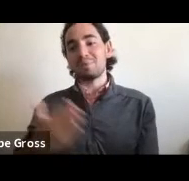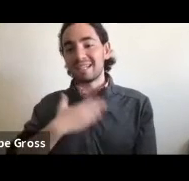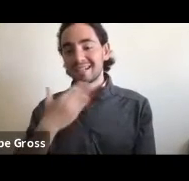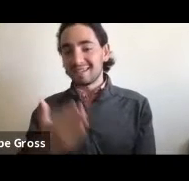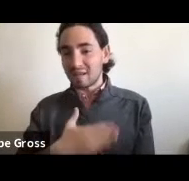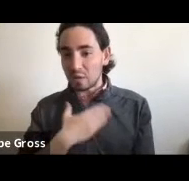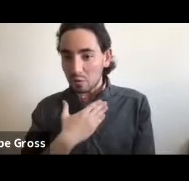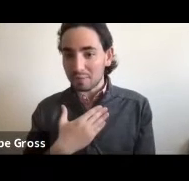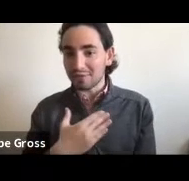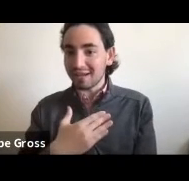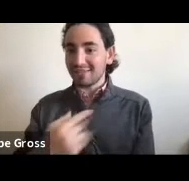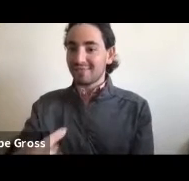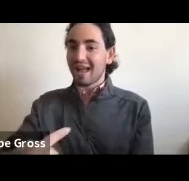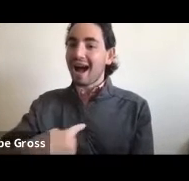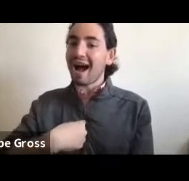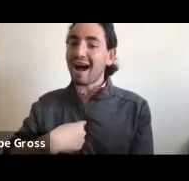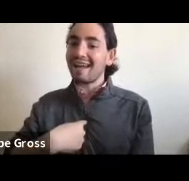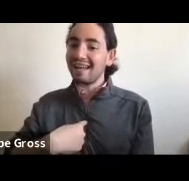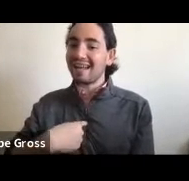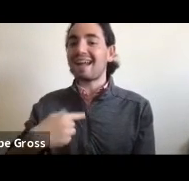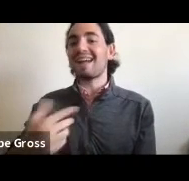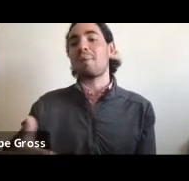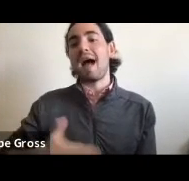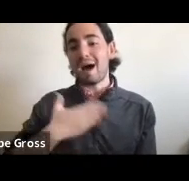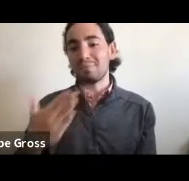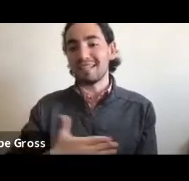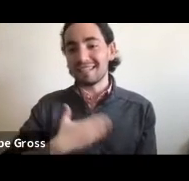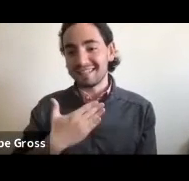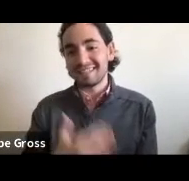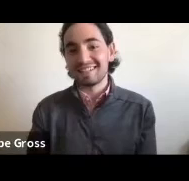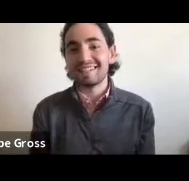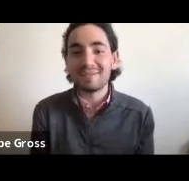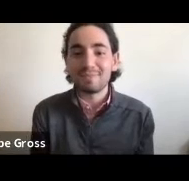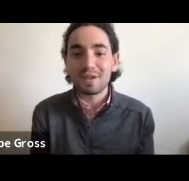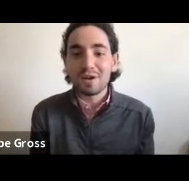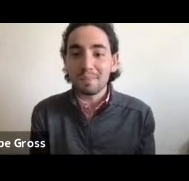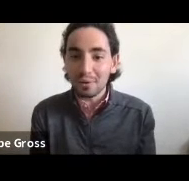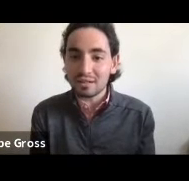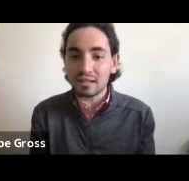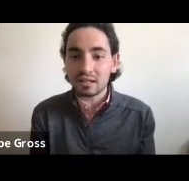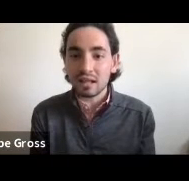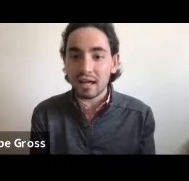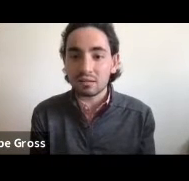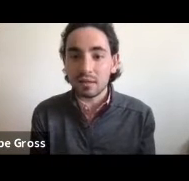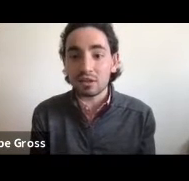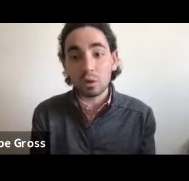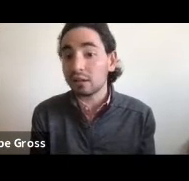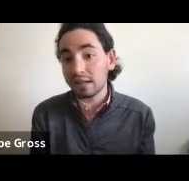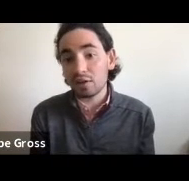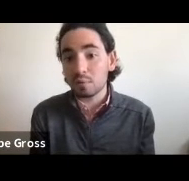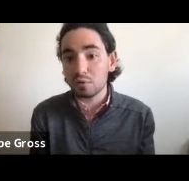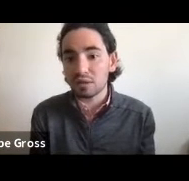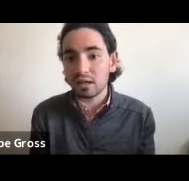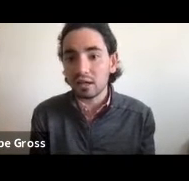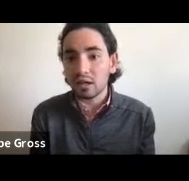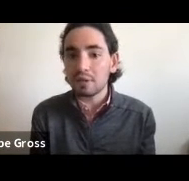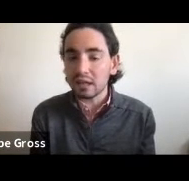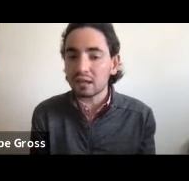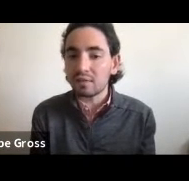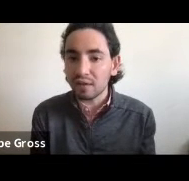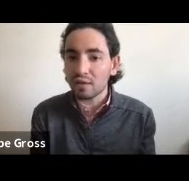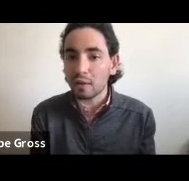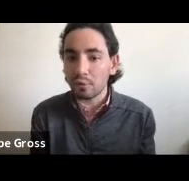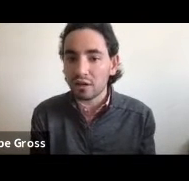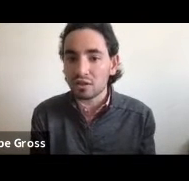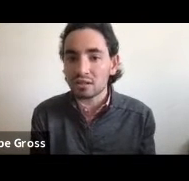I am happy. Do it with me, ready? I am happy. Moses and his classmates don't hear the